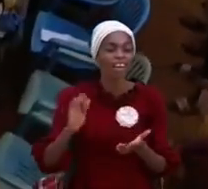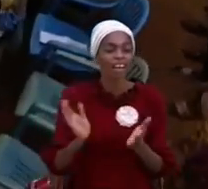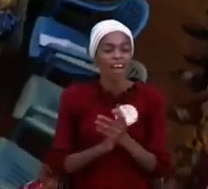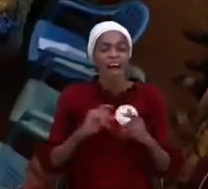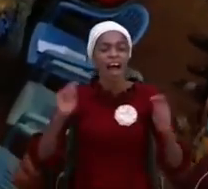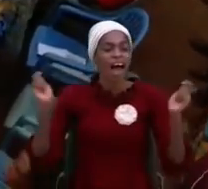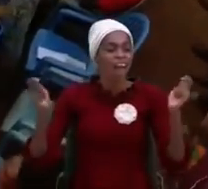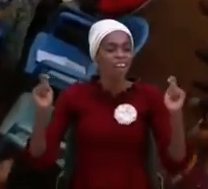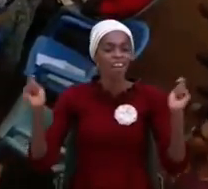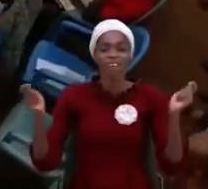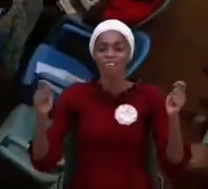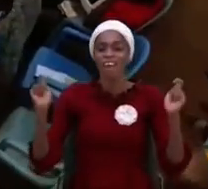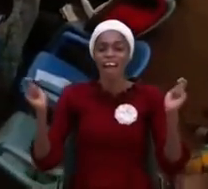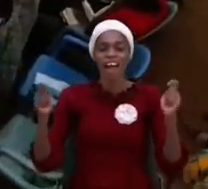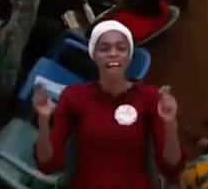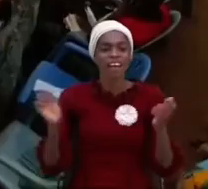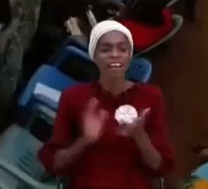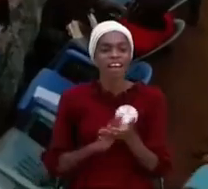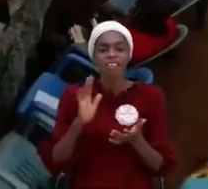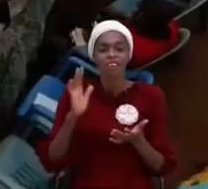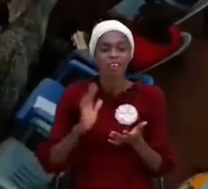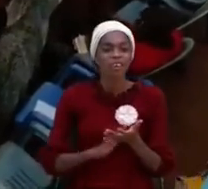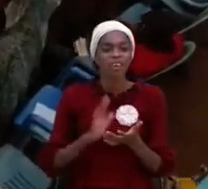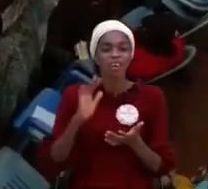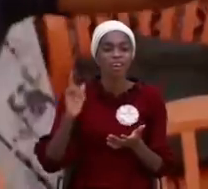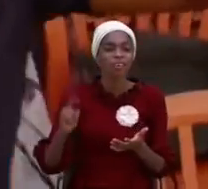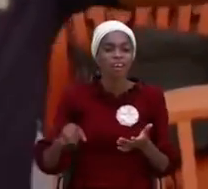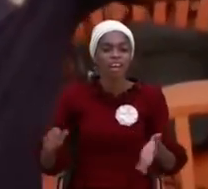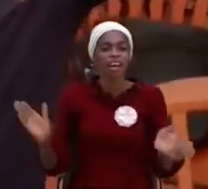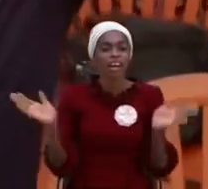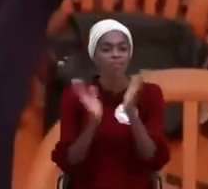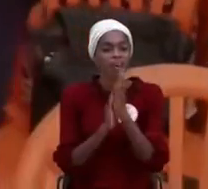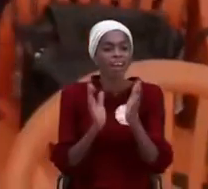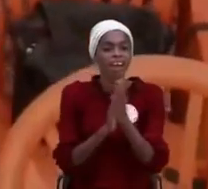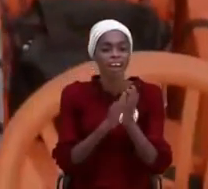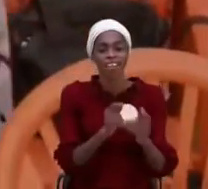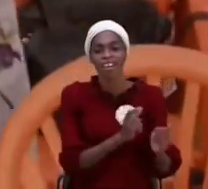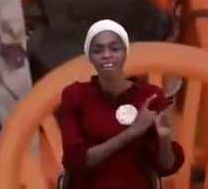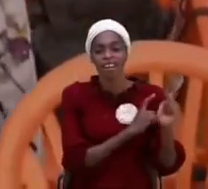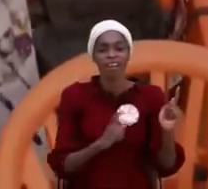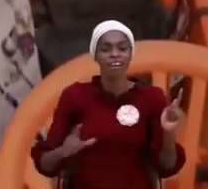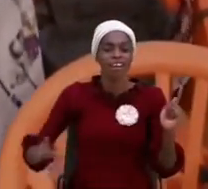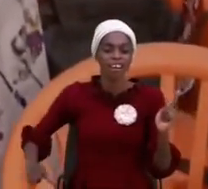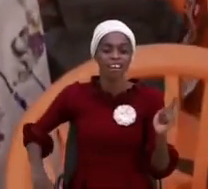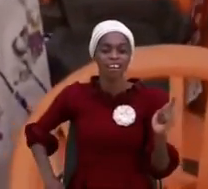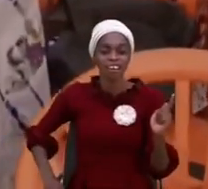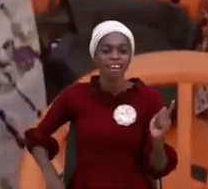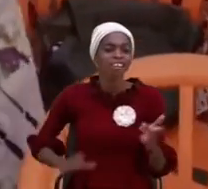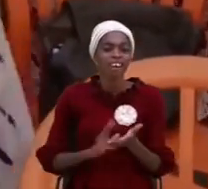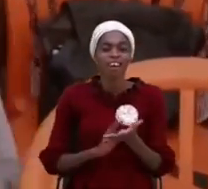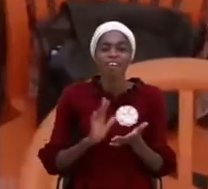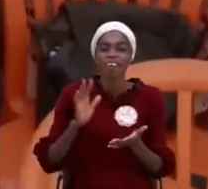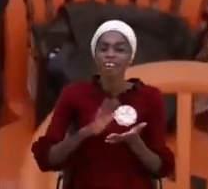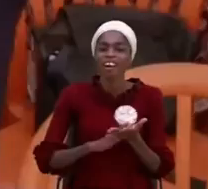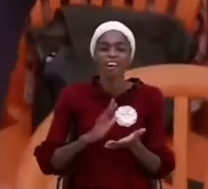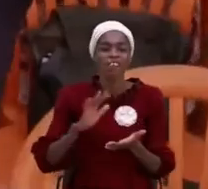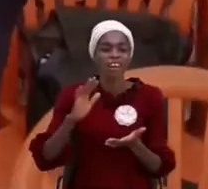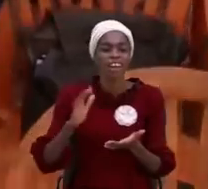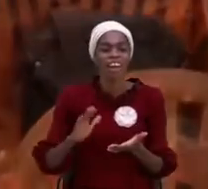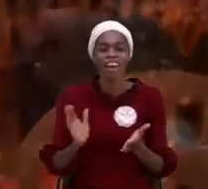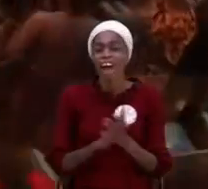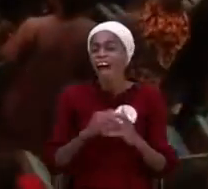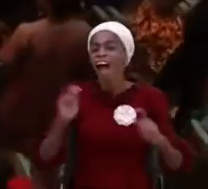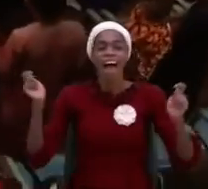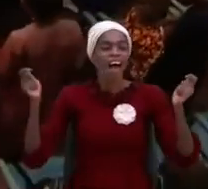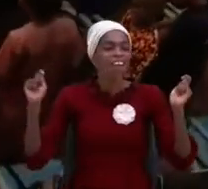our praise, hallelujah, glory, glory, praise the Lord, glory. Glory, glory, the King